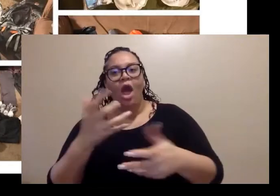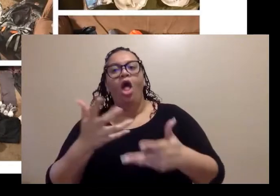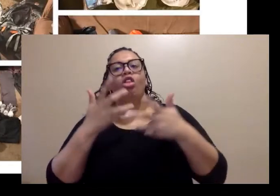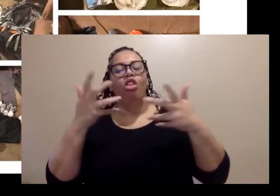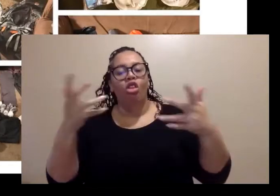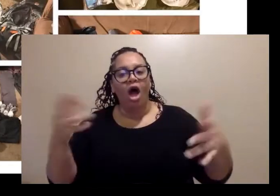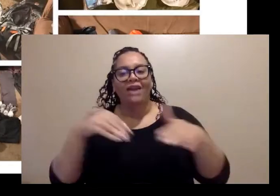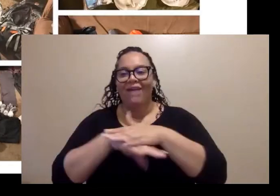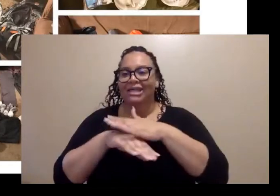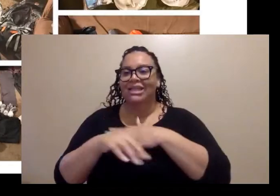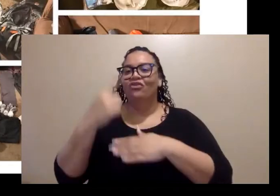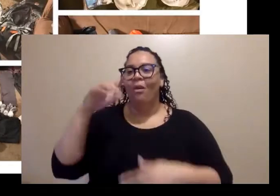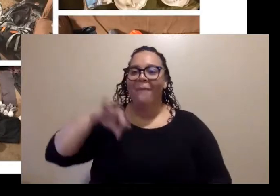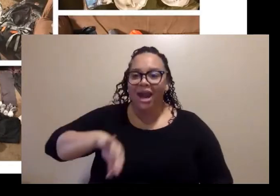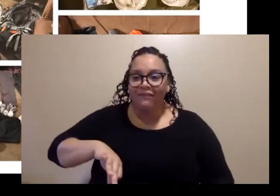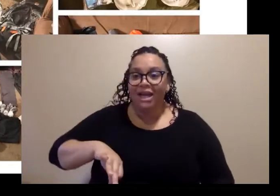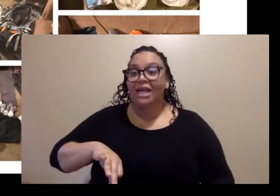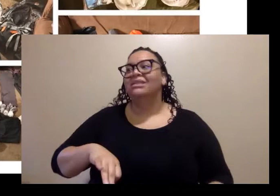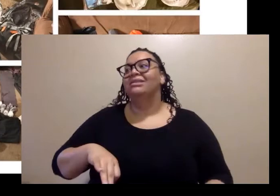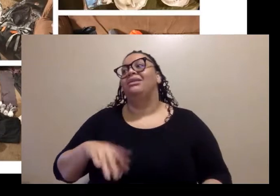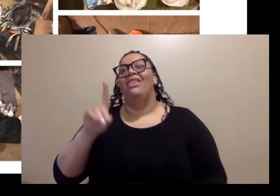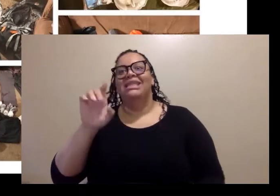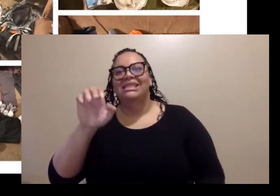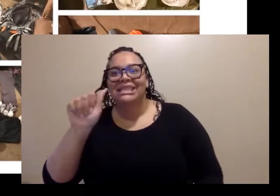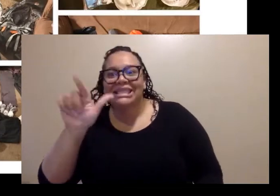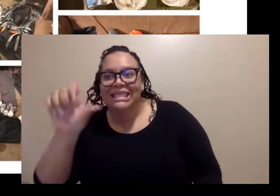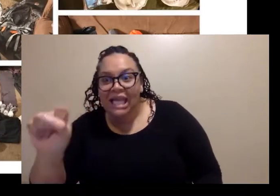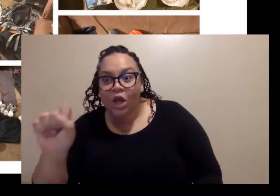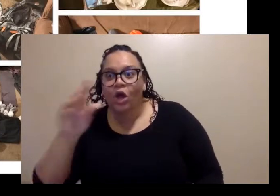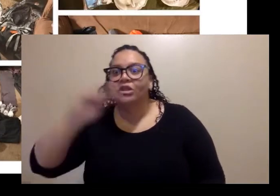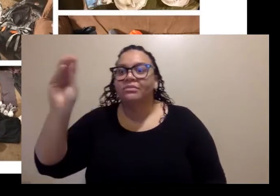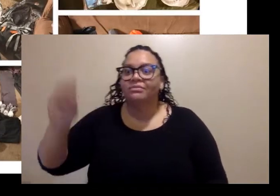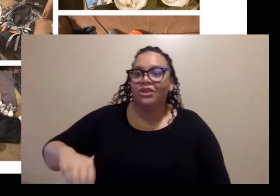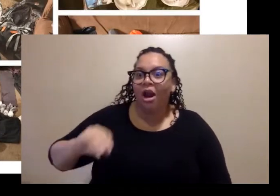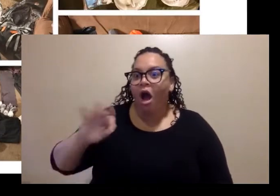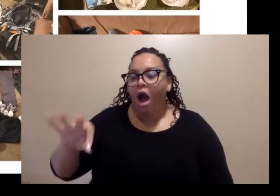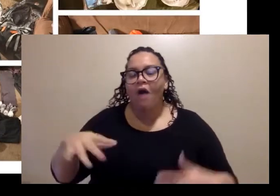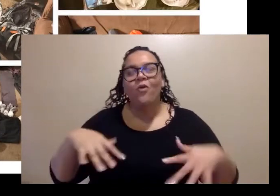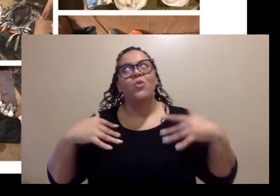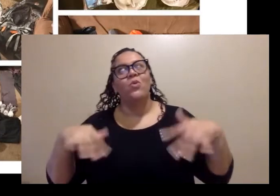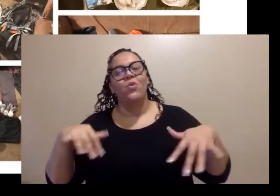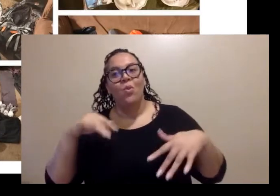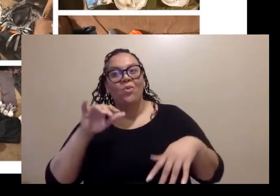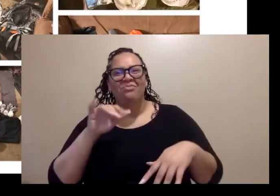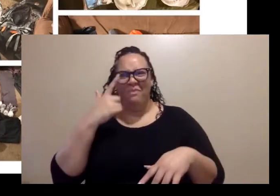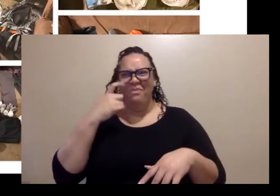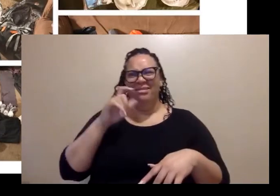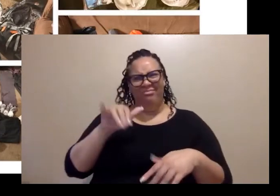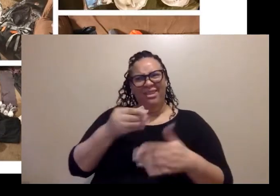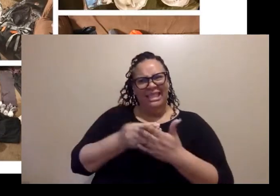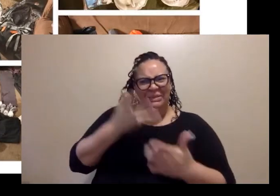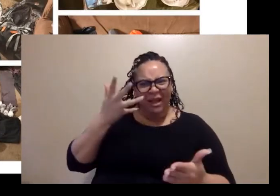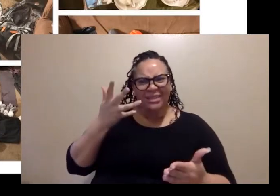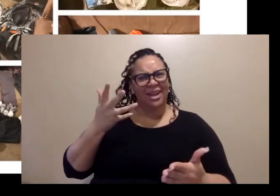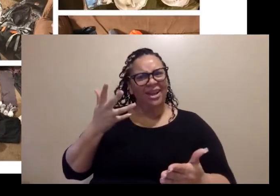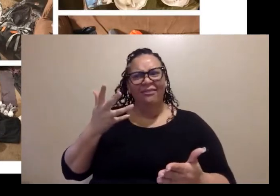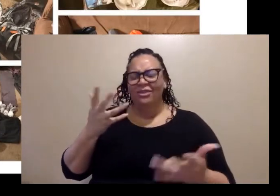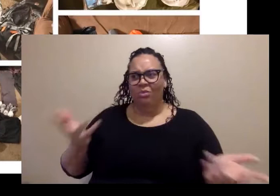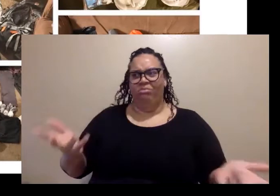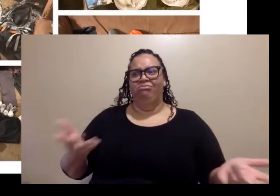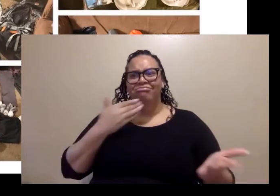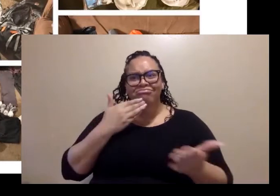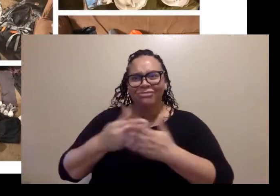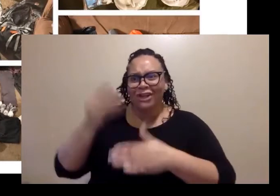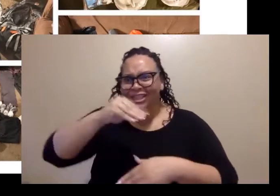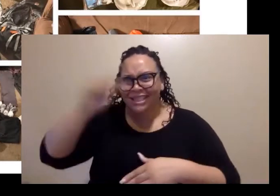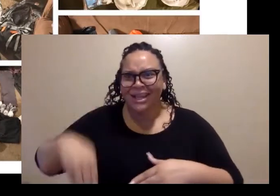benefits. The pro deals are ridiculous because gear is expensive as heck. And so